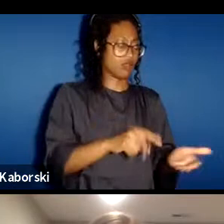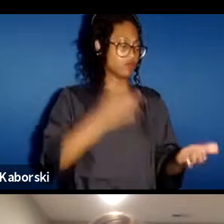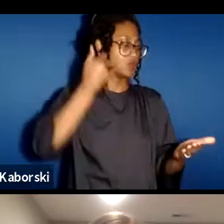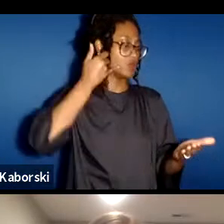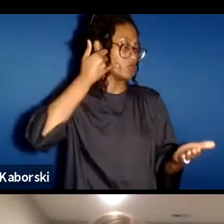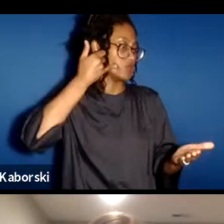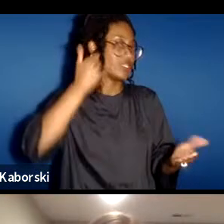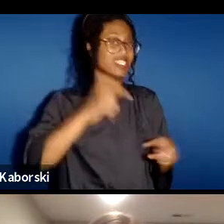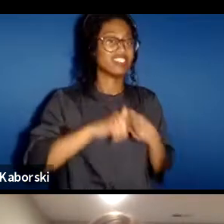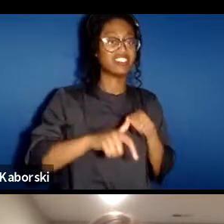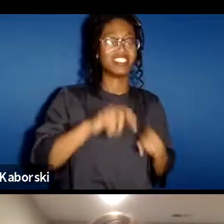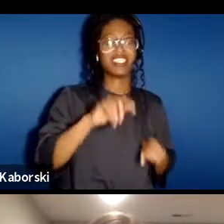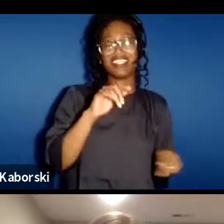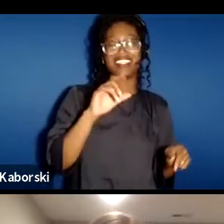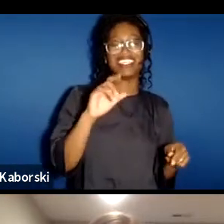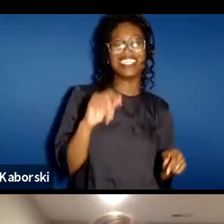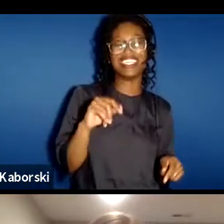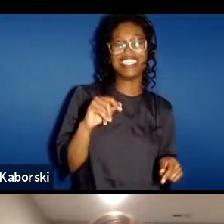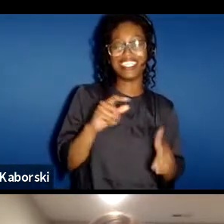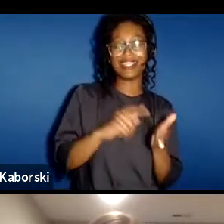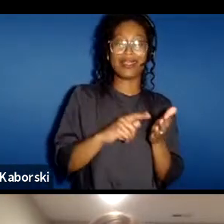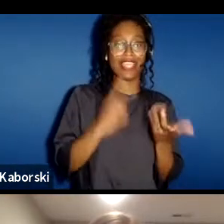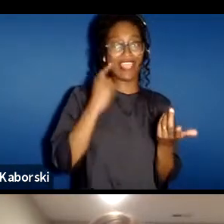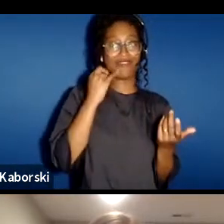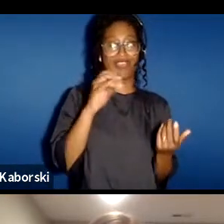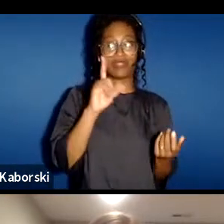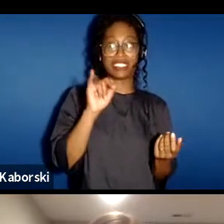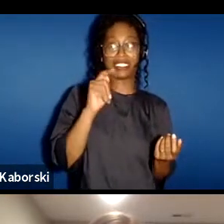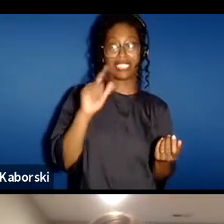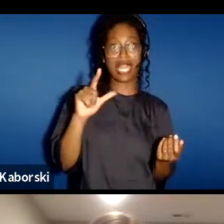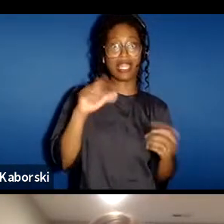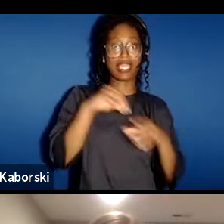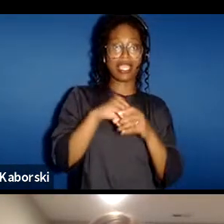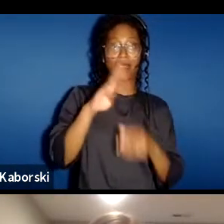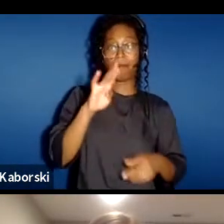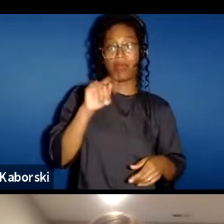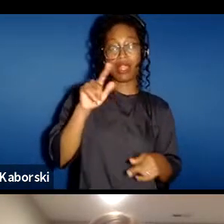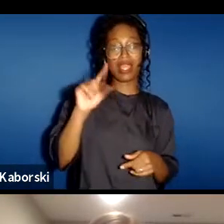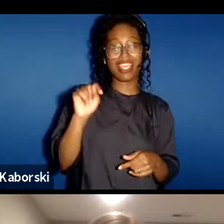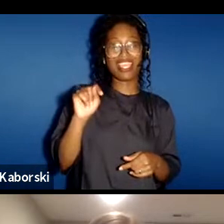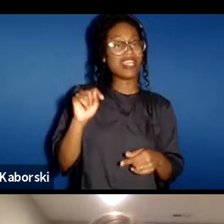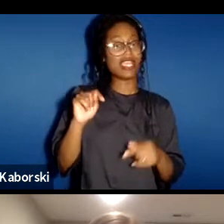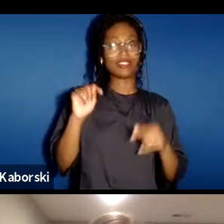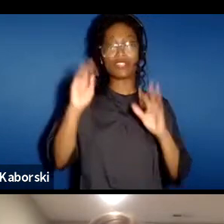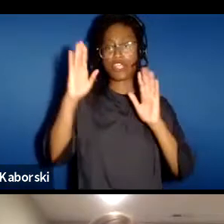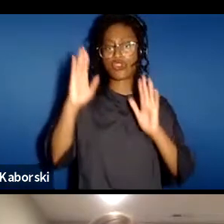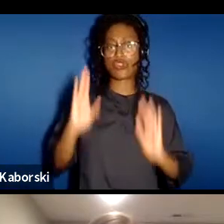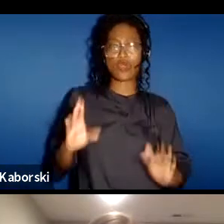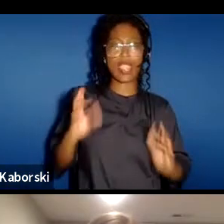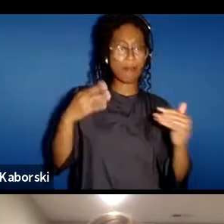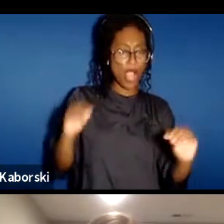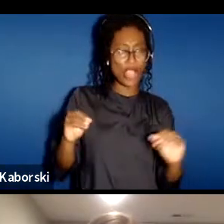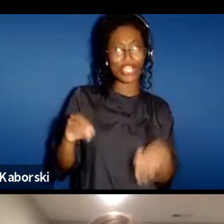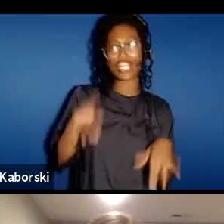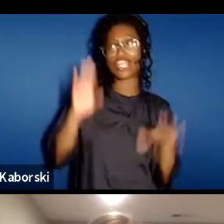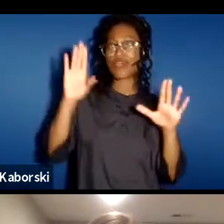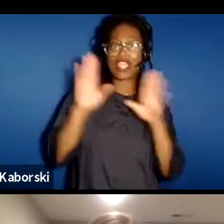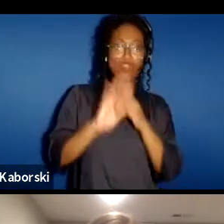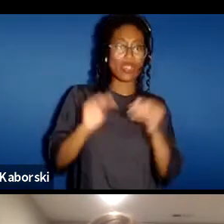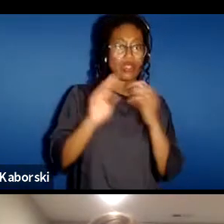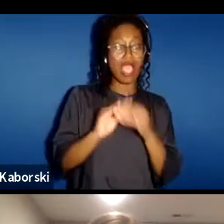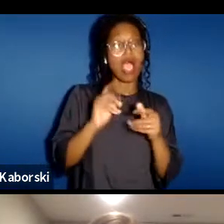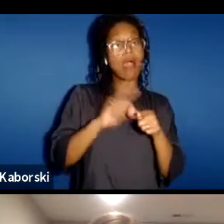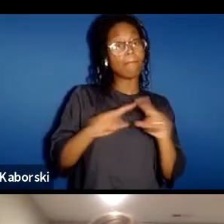was distilling bullet. And it was it's great, just brilliant marketing, brilliant design, brilliant storytelling, but at the end of the day,